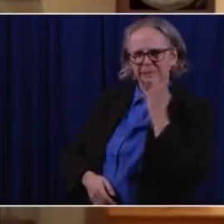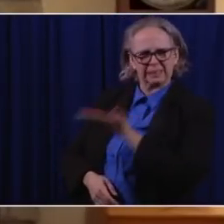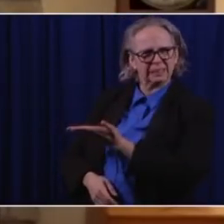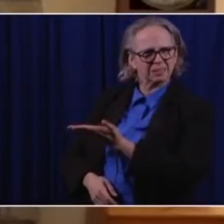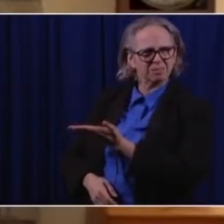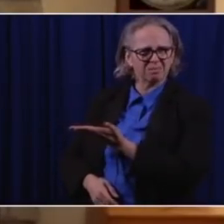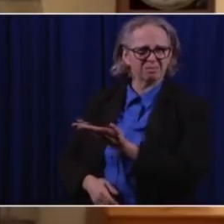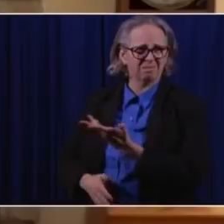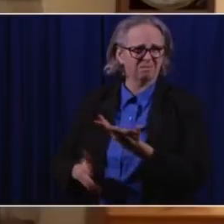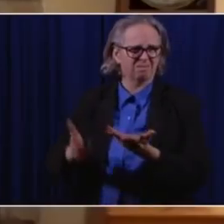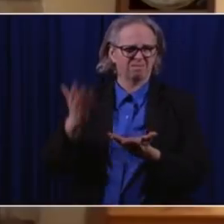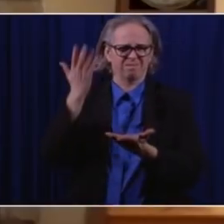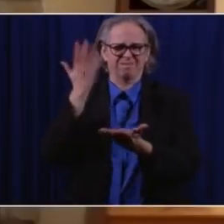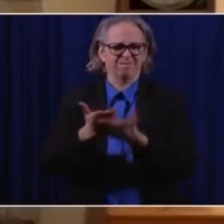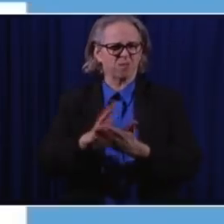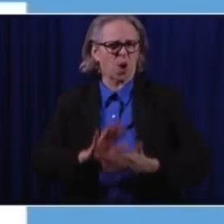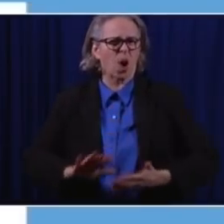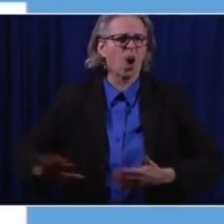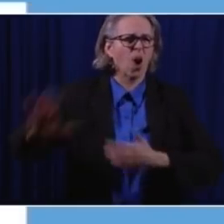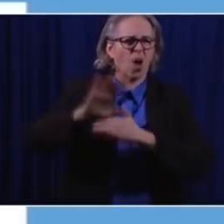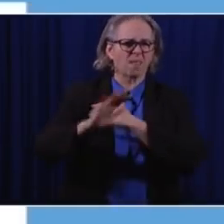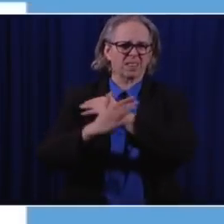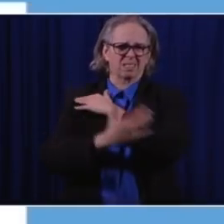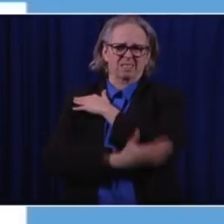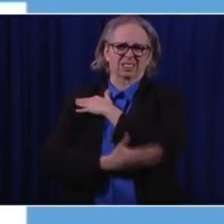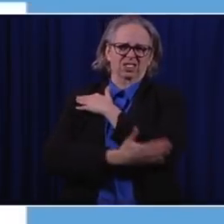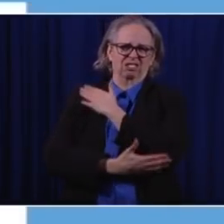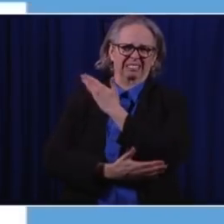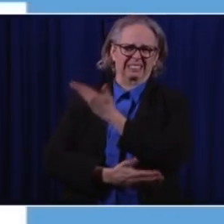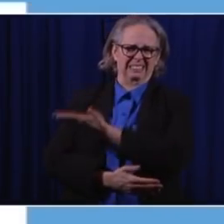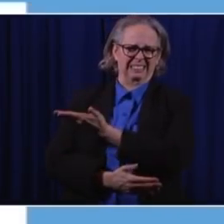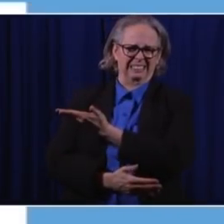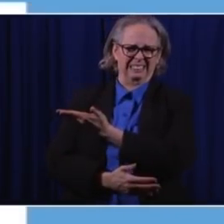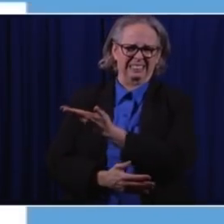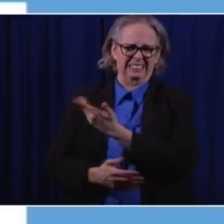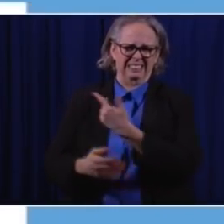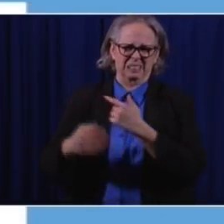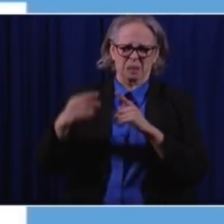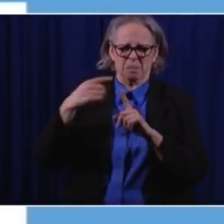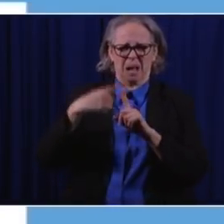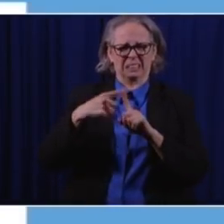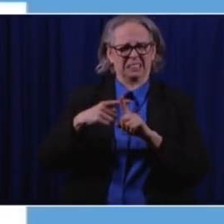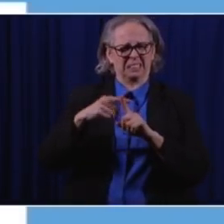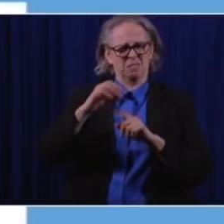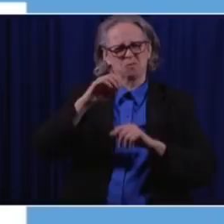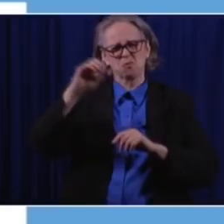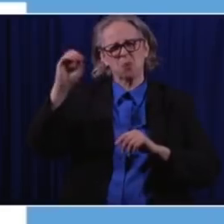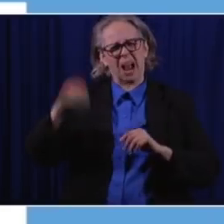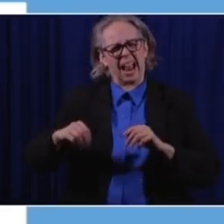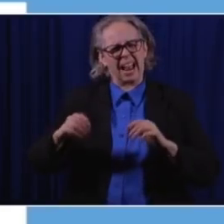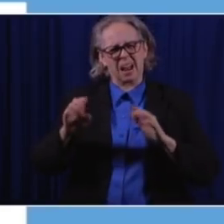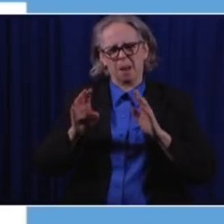across the country are clearly rising. Positivity rate, as you can see, is going up. You can see roughly where